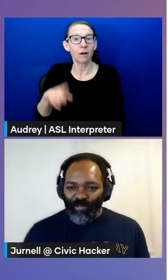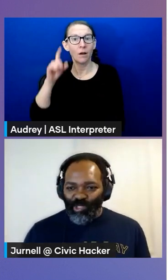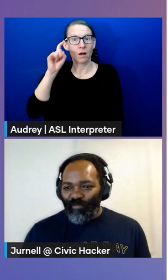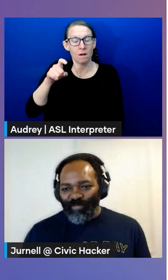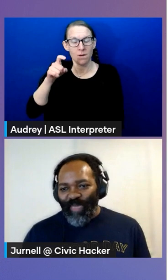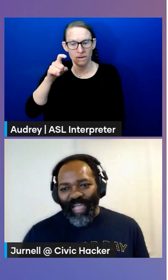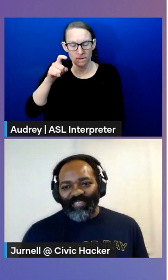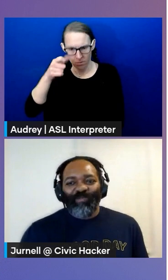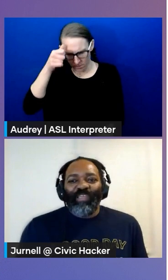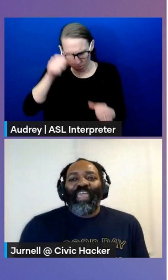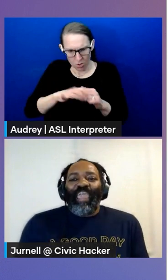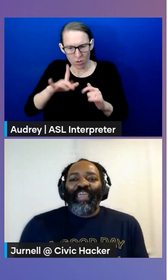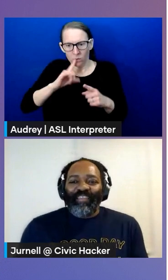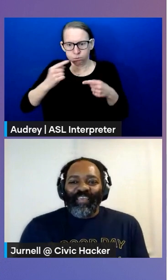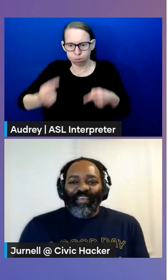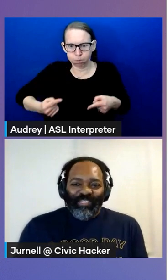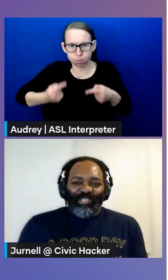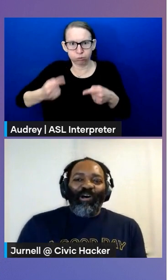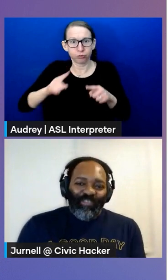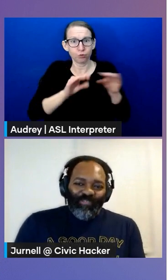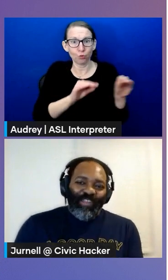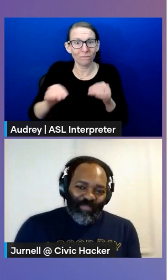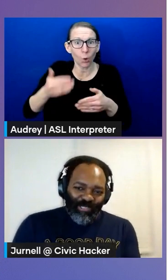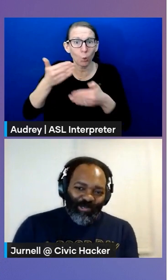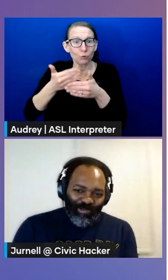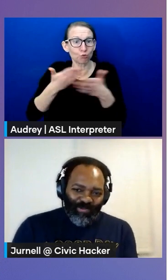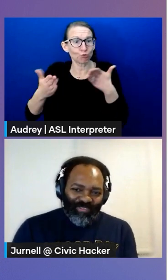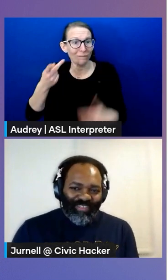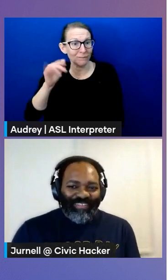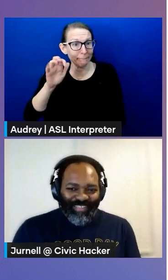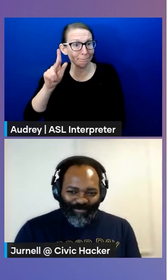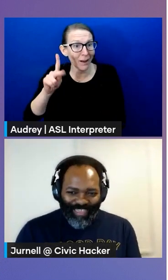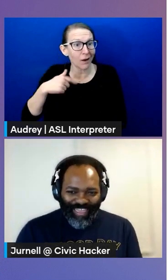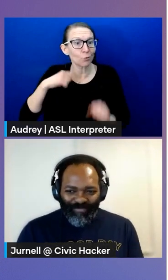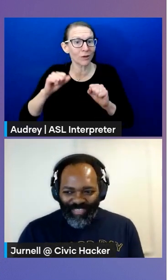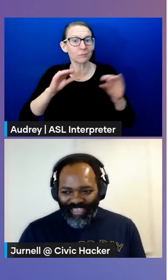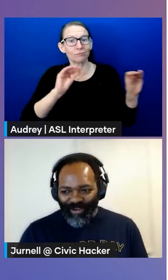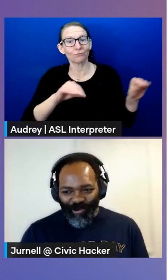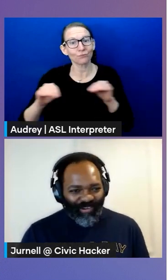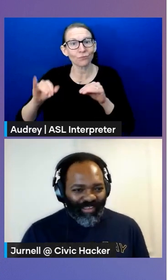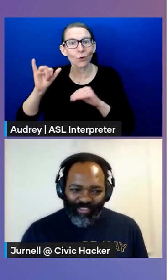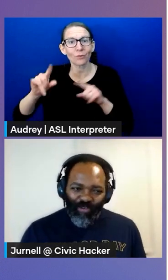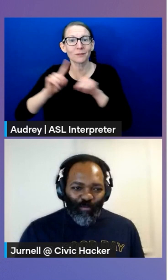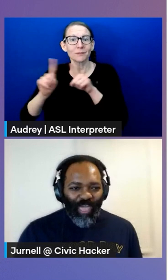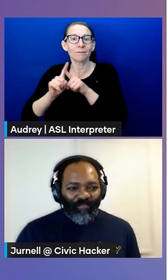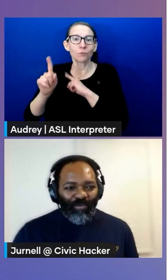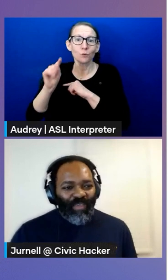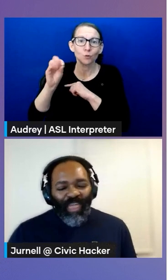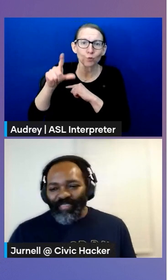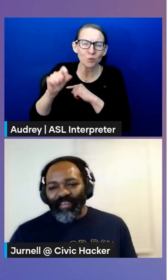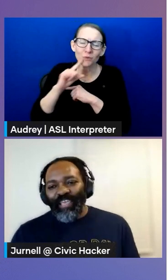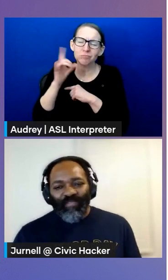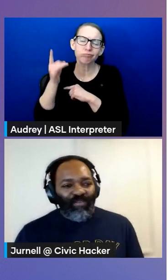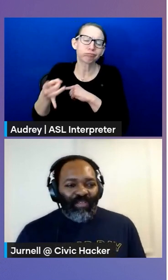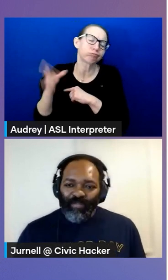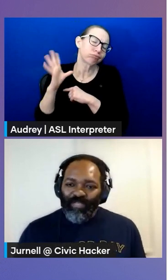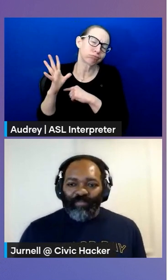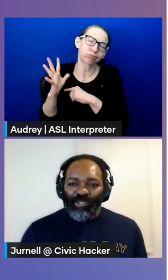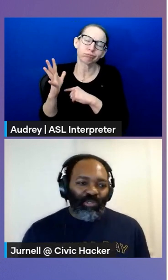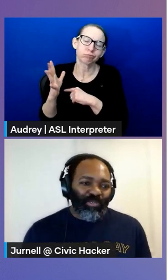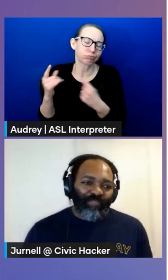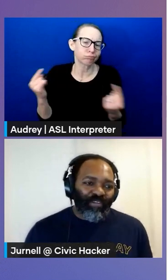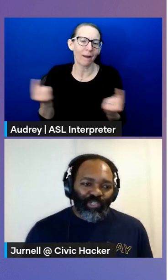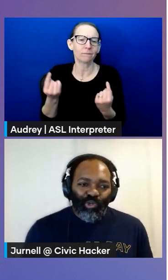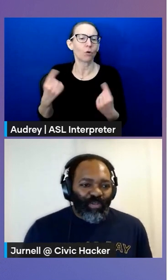installing Windows service packs so we can install the development tools so that we can begin work. It's very painful. And then even